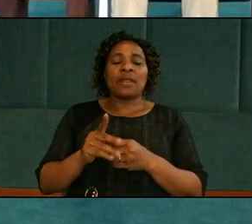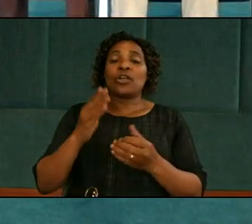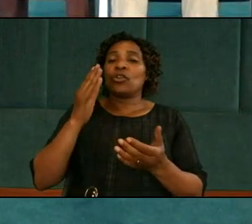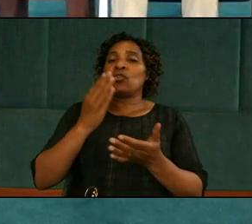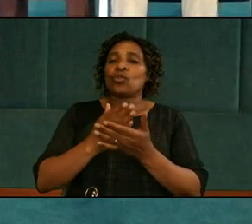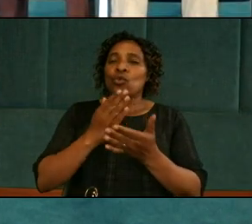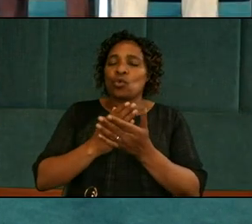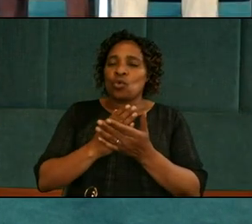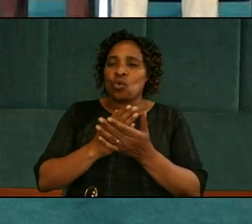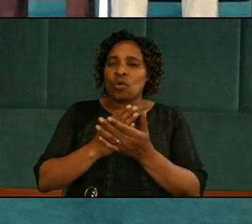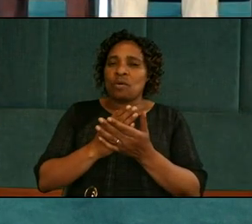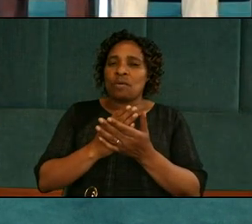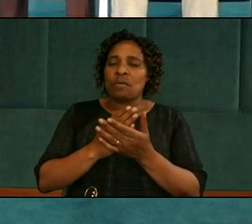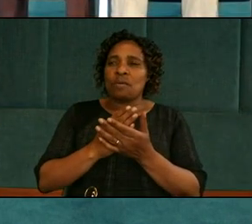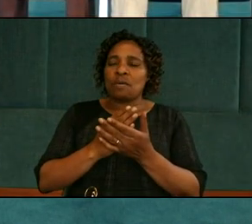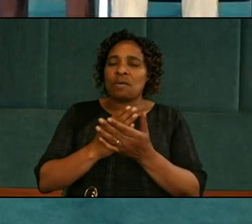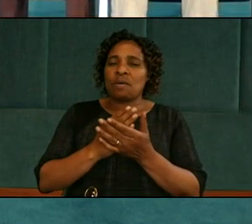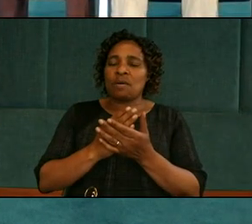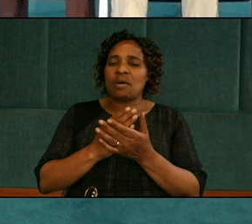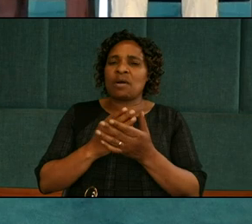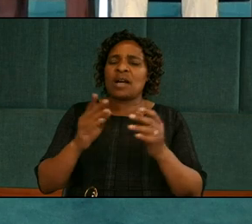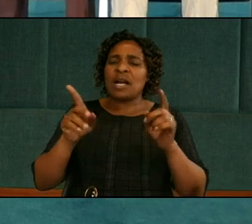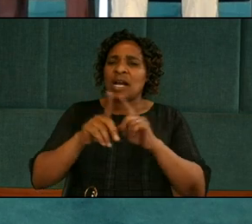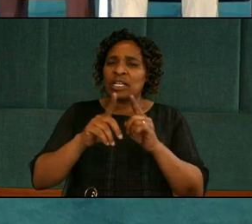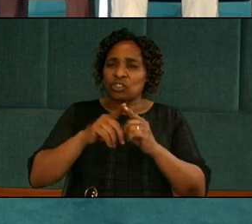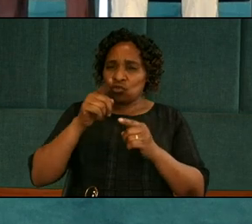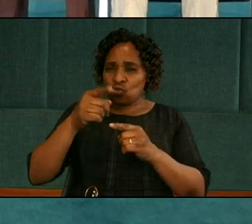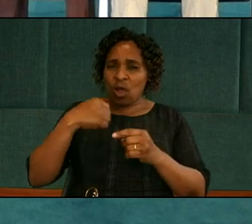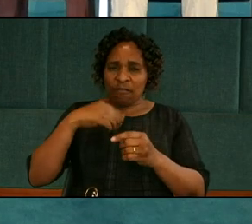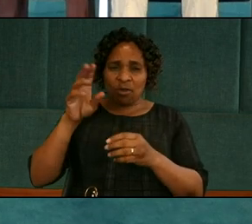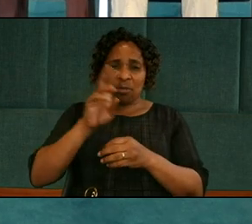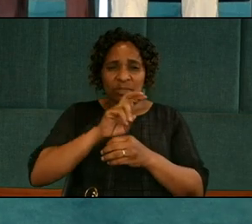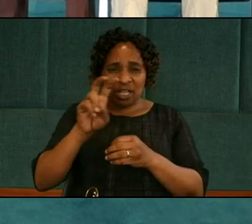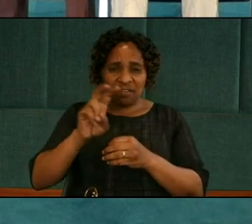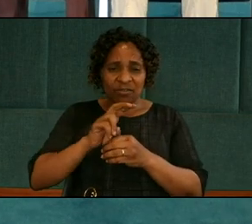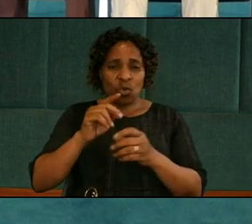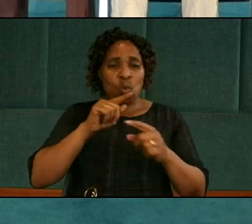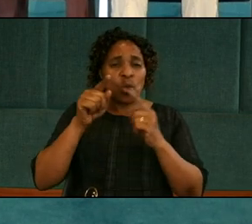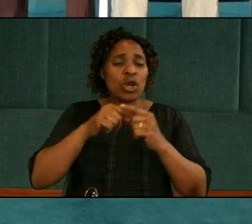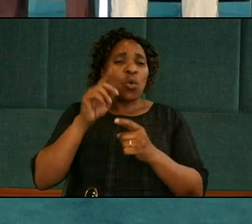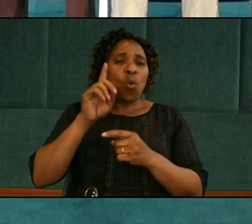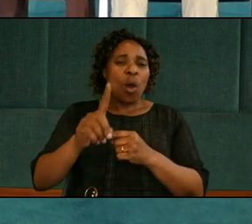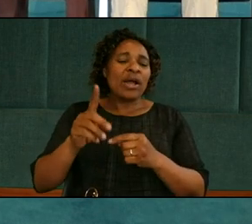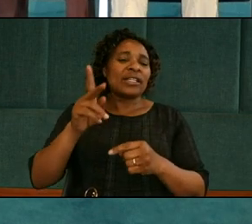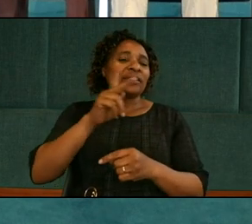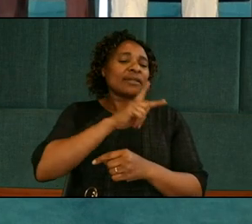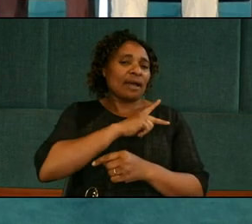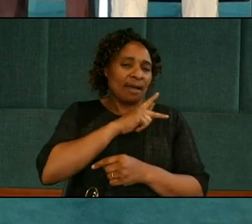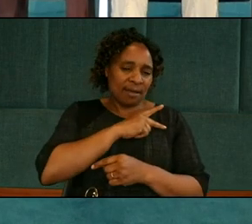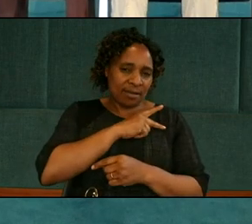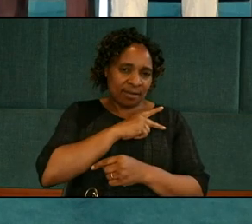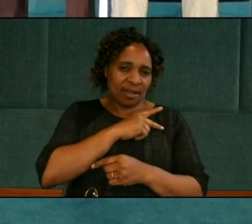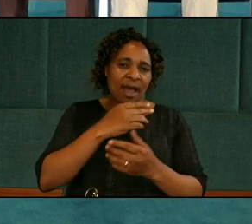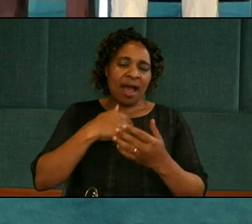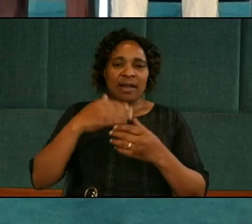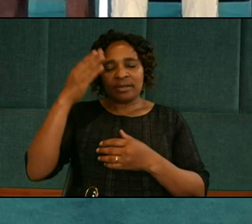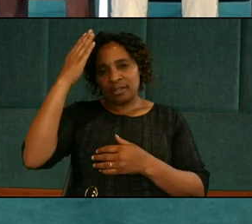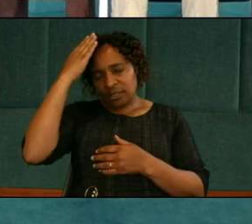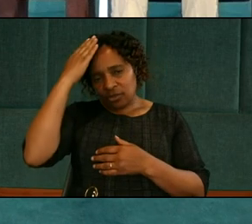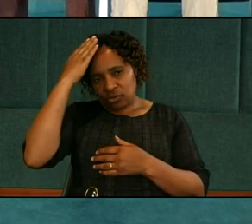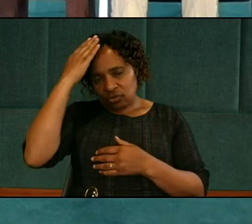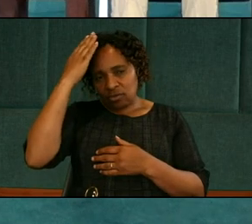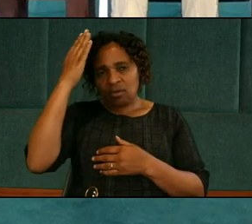Indeed. Well, as you have observed, when one is kind and gentle